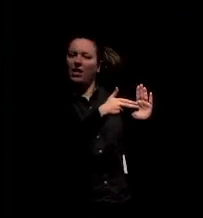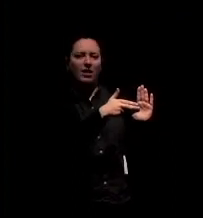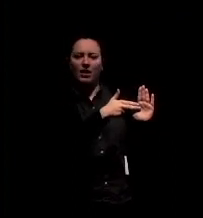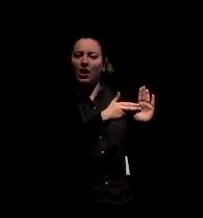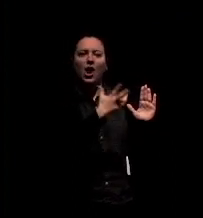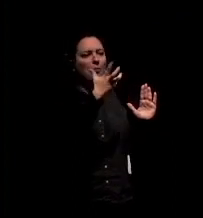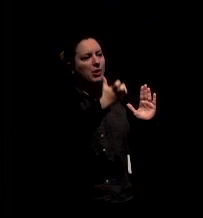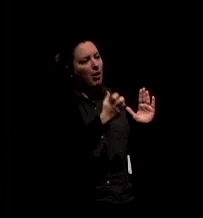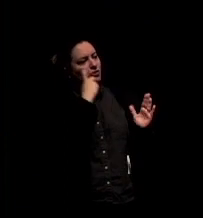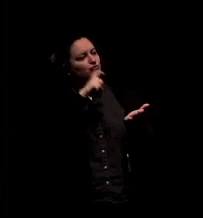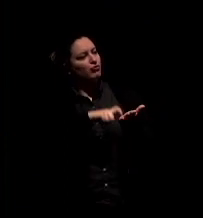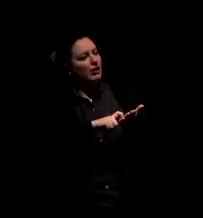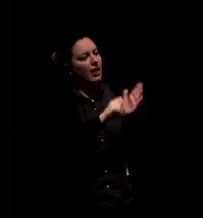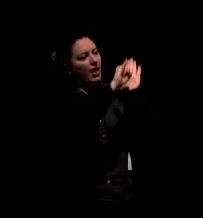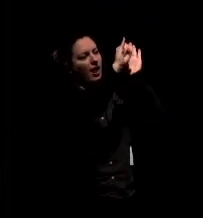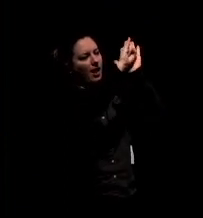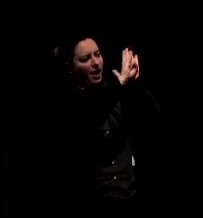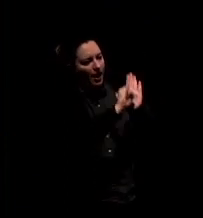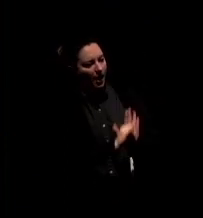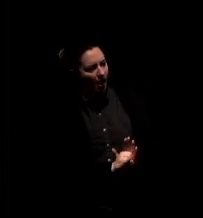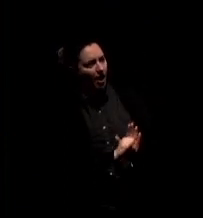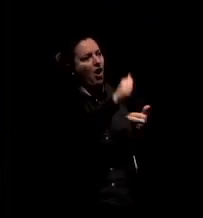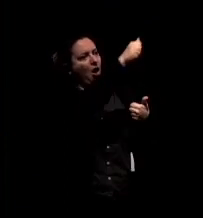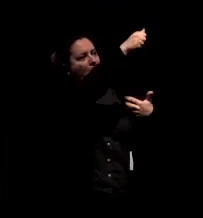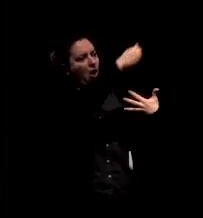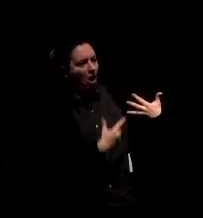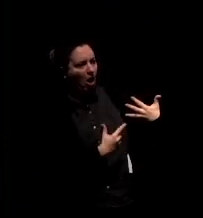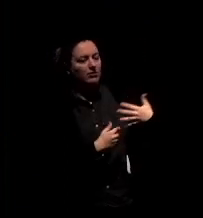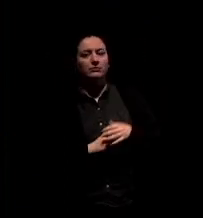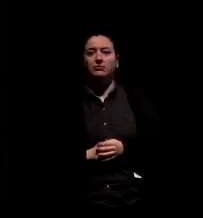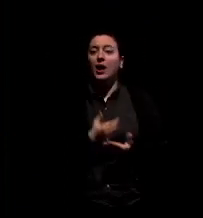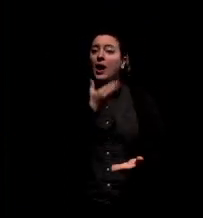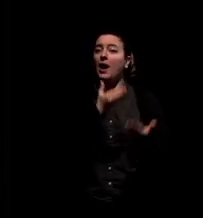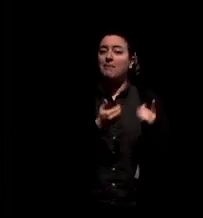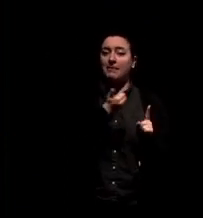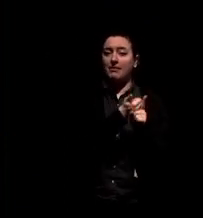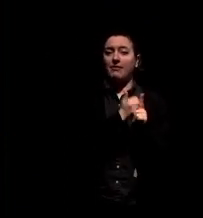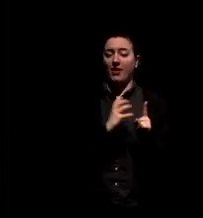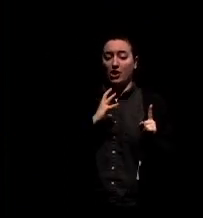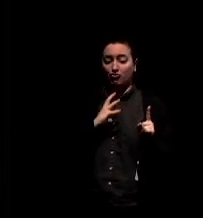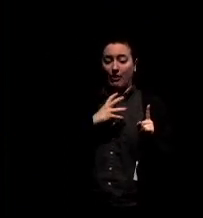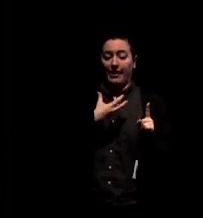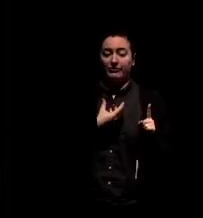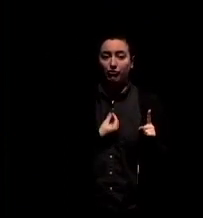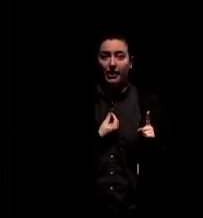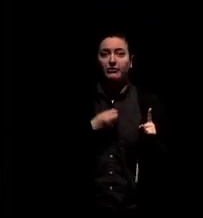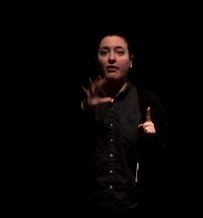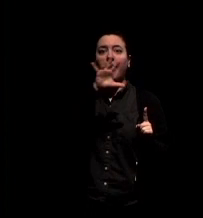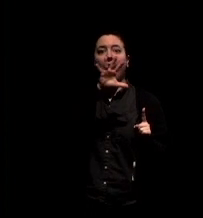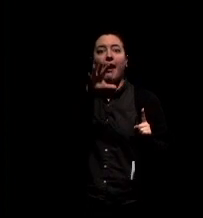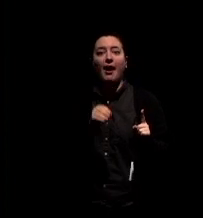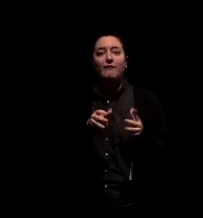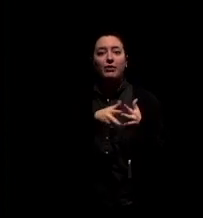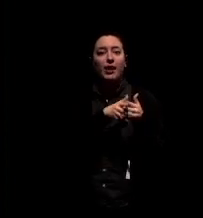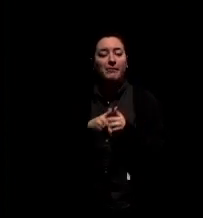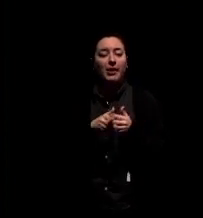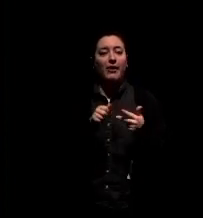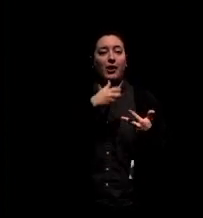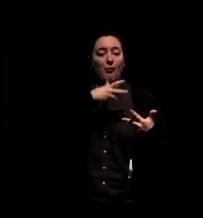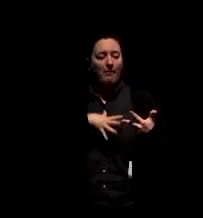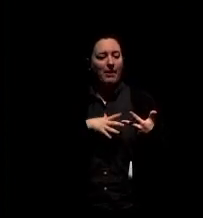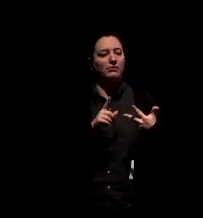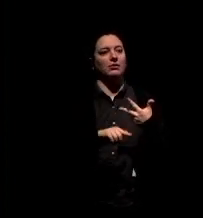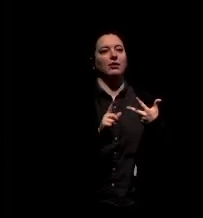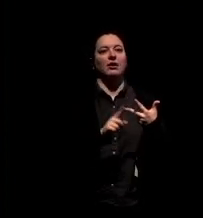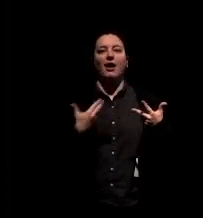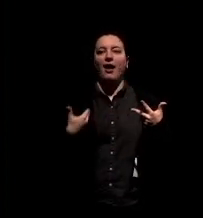the multiple barriers that they have as a transgender African-American woman living with HIV. Those are a lot of barriers